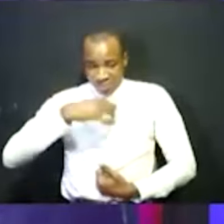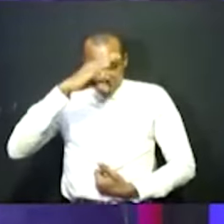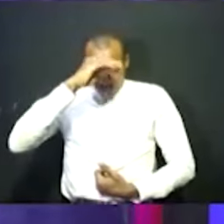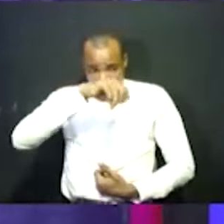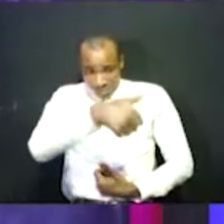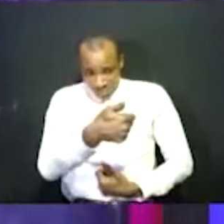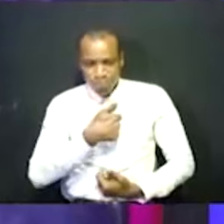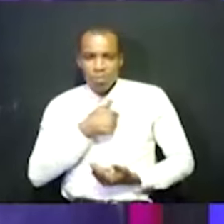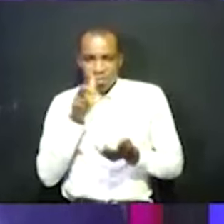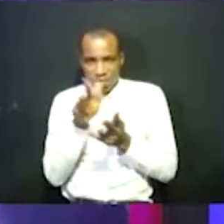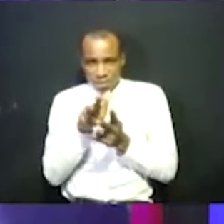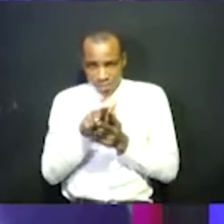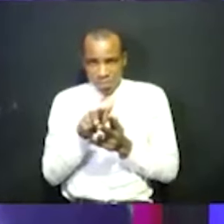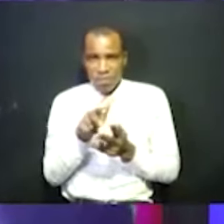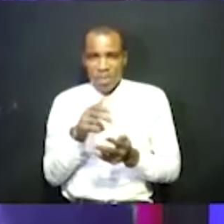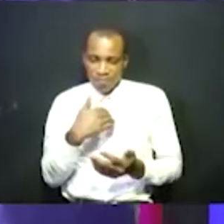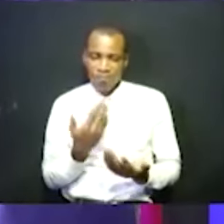like. I